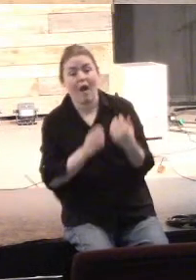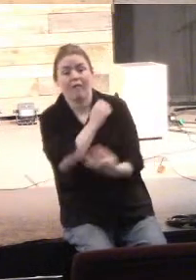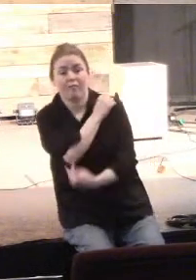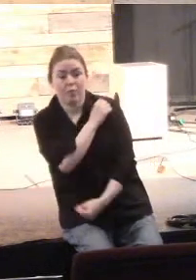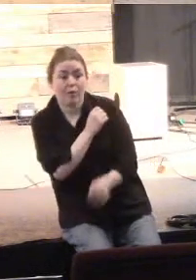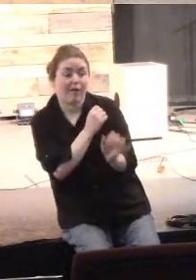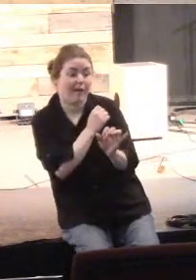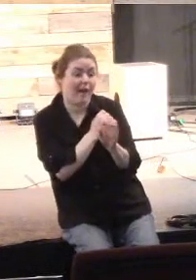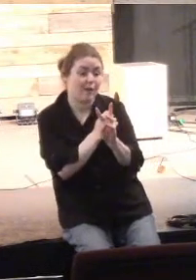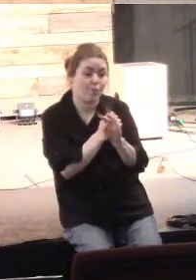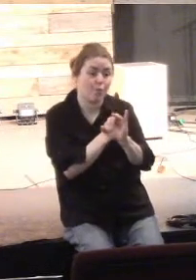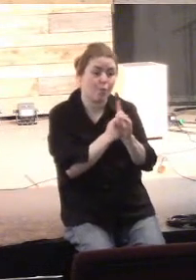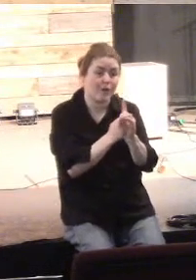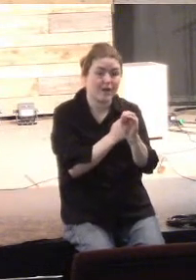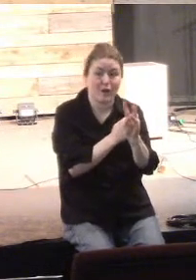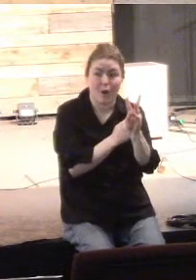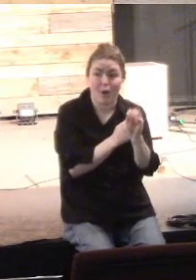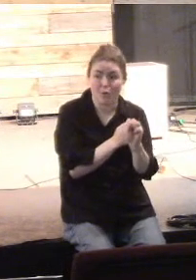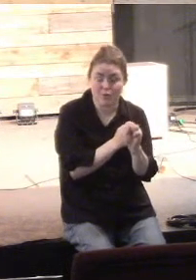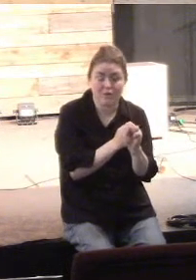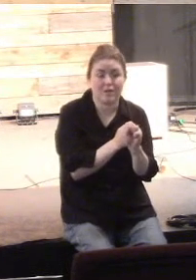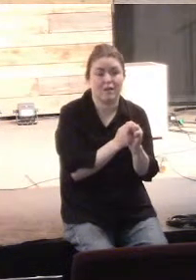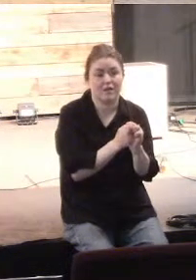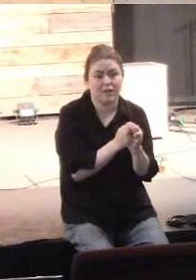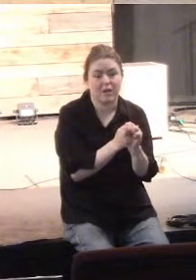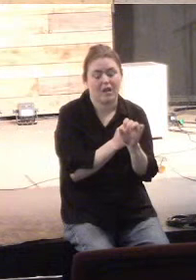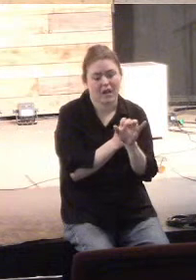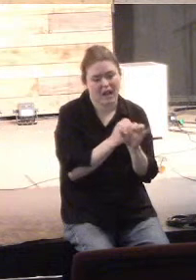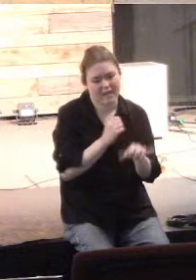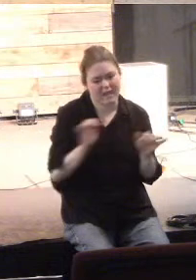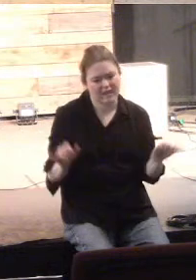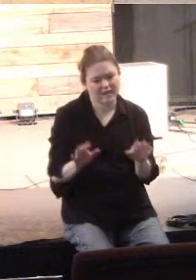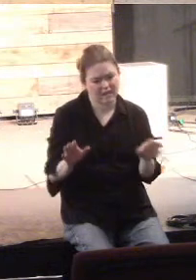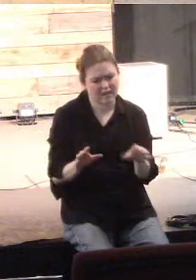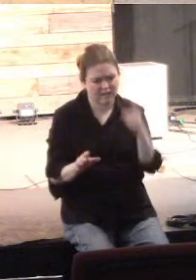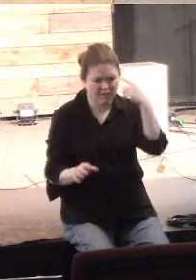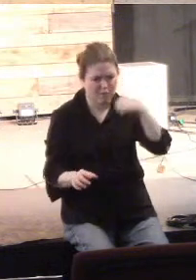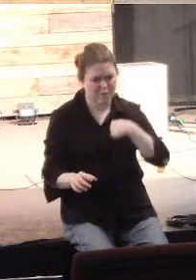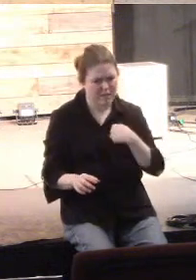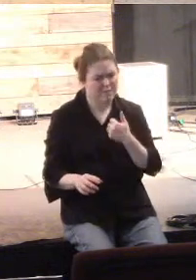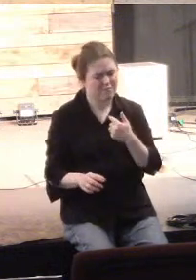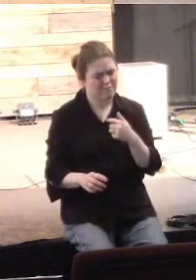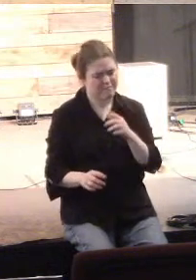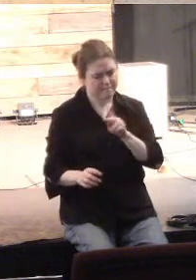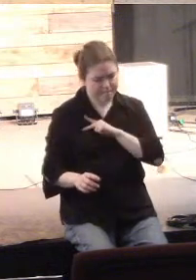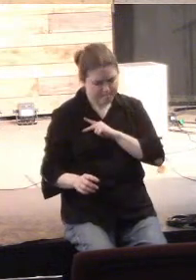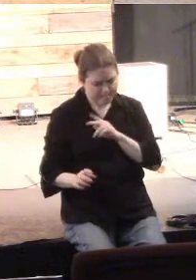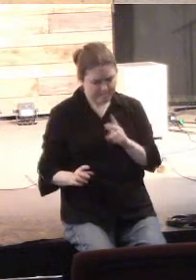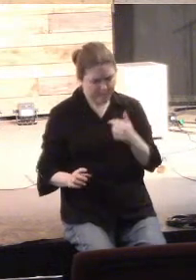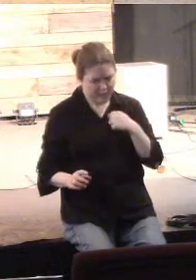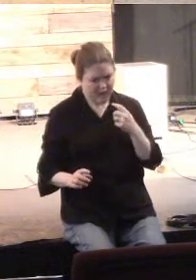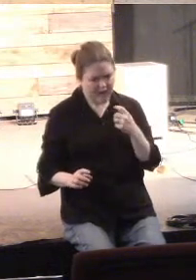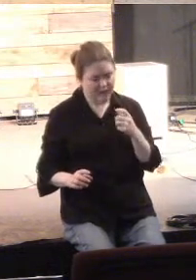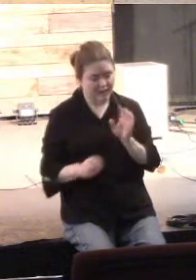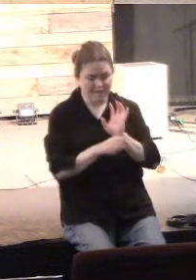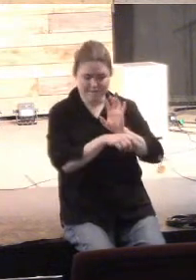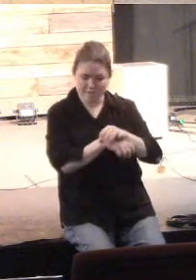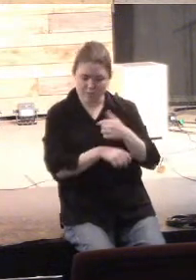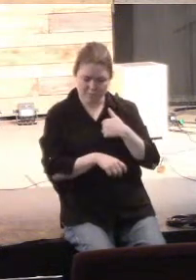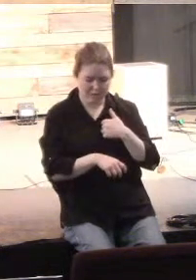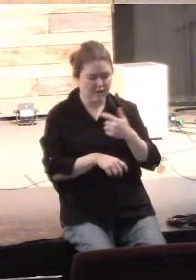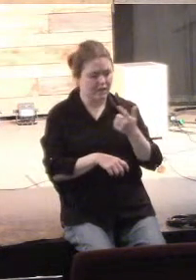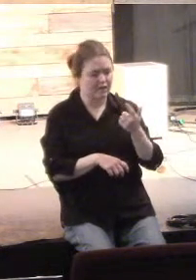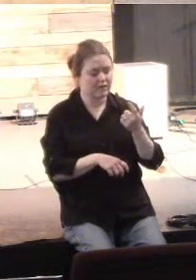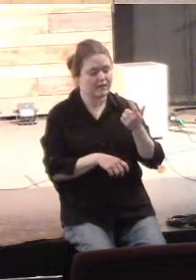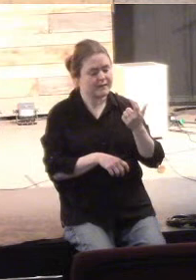widows. So I think what it does for me personally is it forces me to look at my own faith when I compare myself